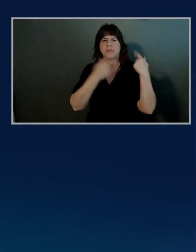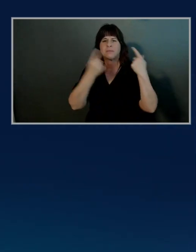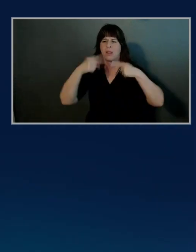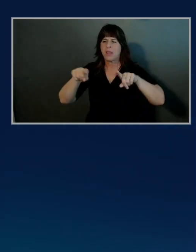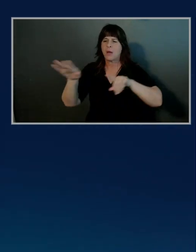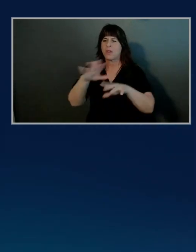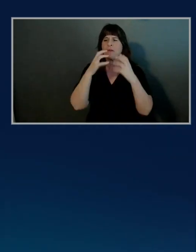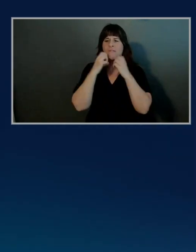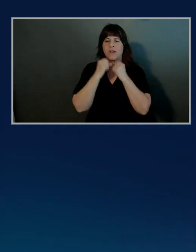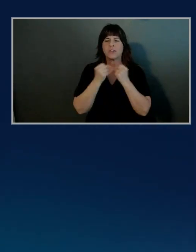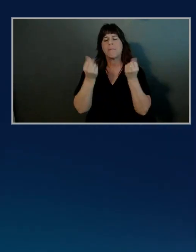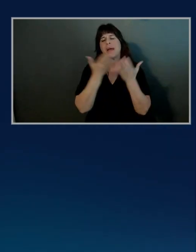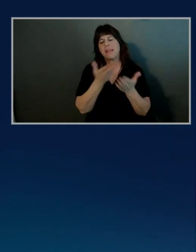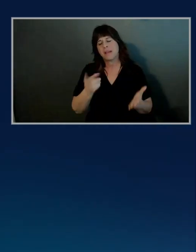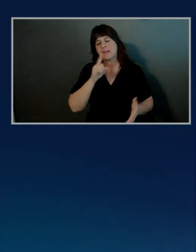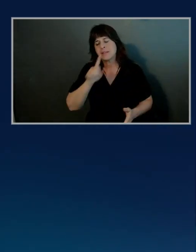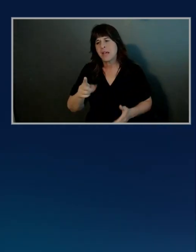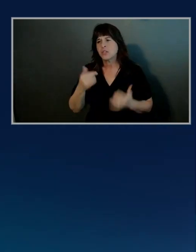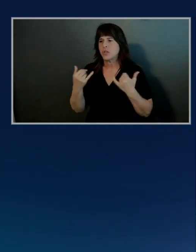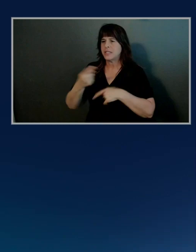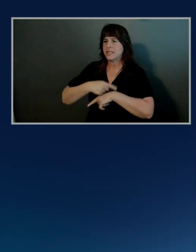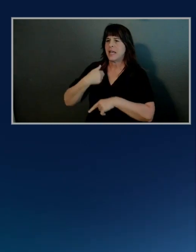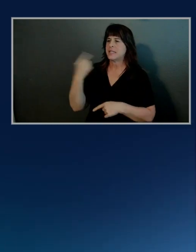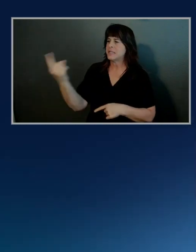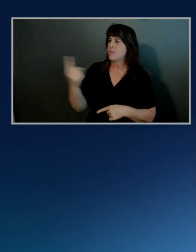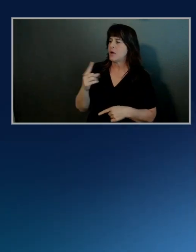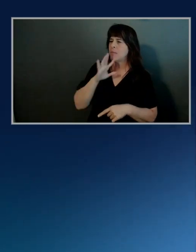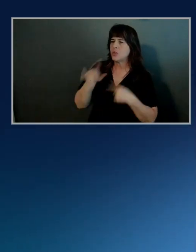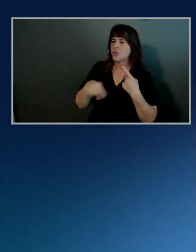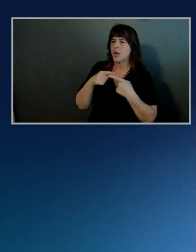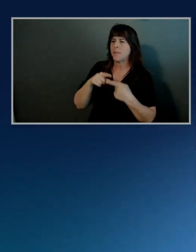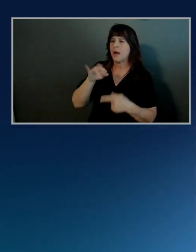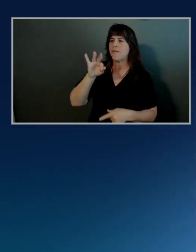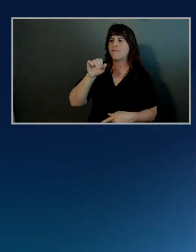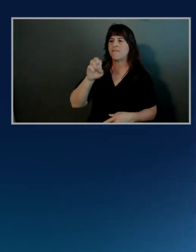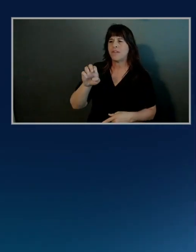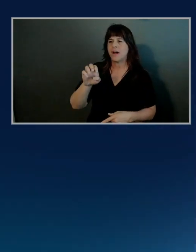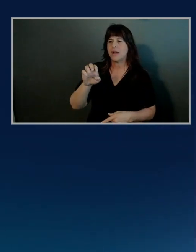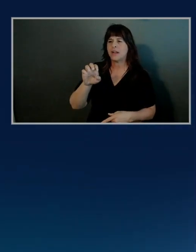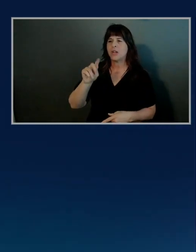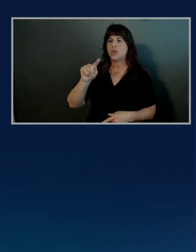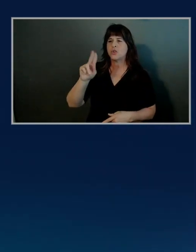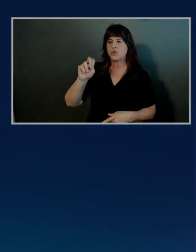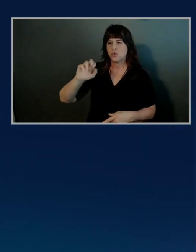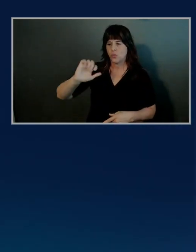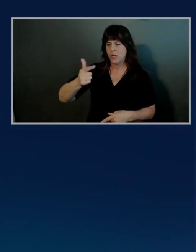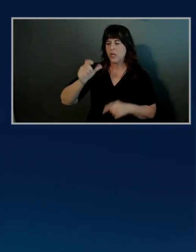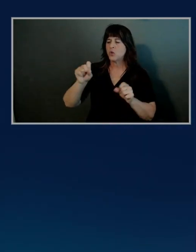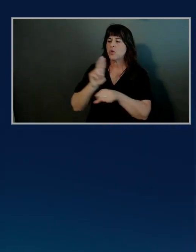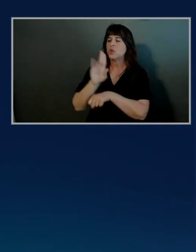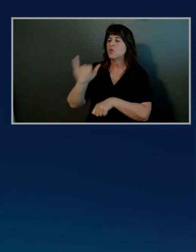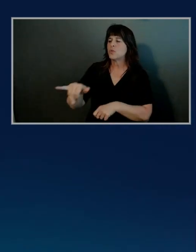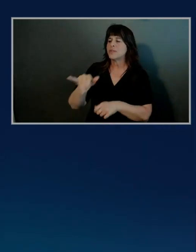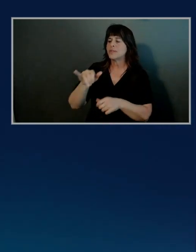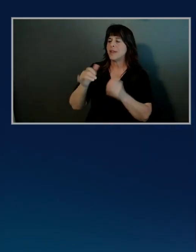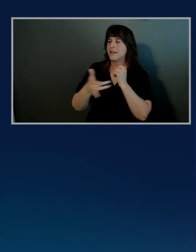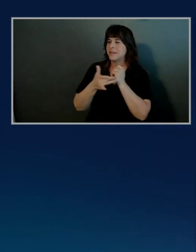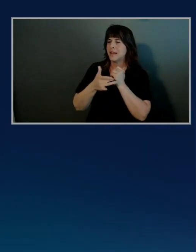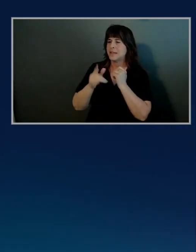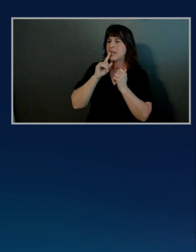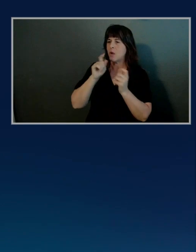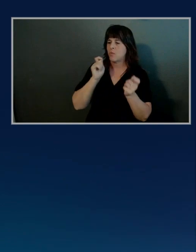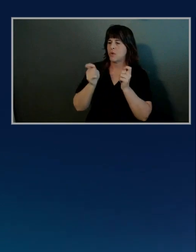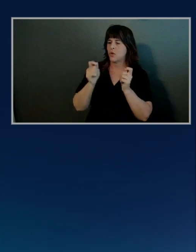lot of things. So actually, earlier today, you had somebody come in and talk about fine-tuning. You can actually use that same technique and value align. So you can provide examples